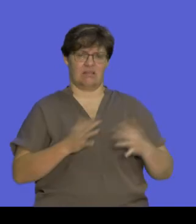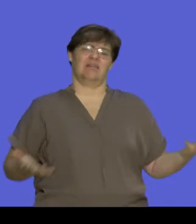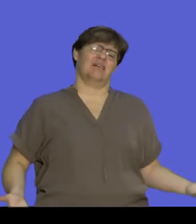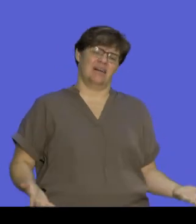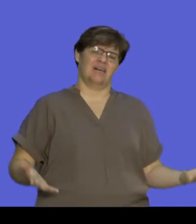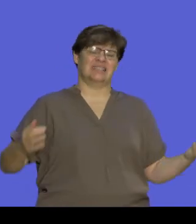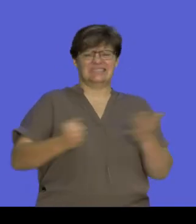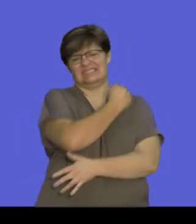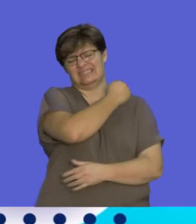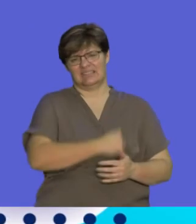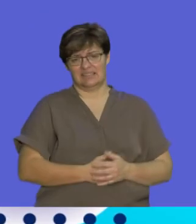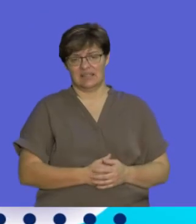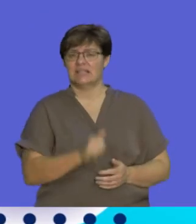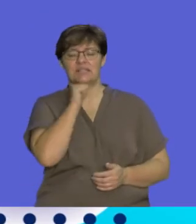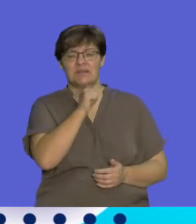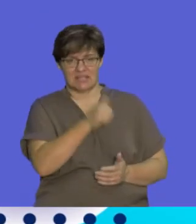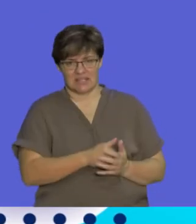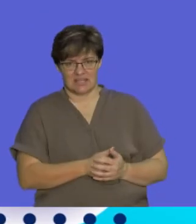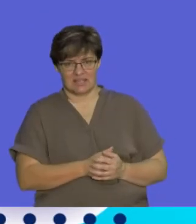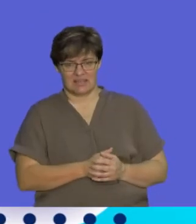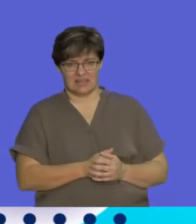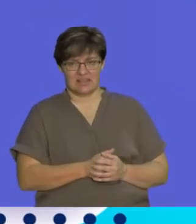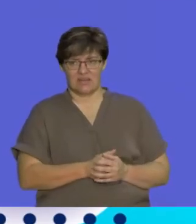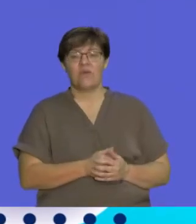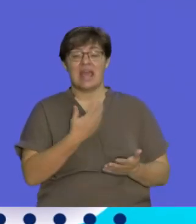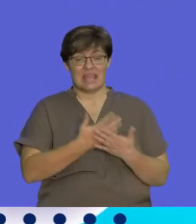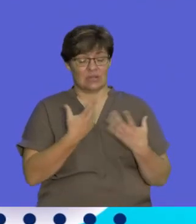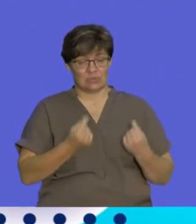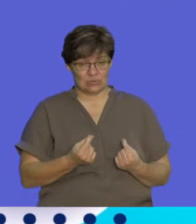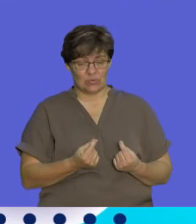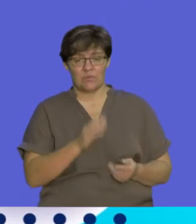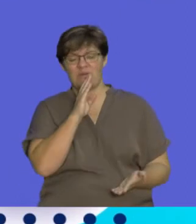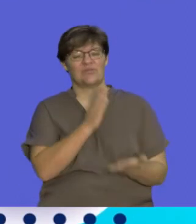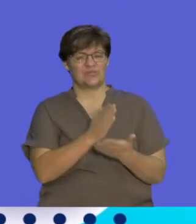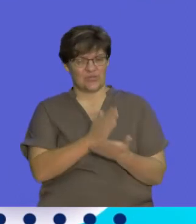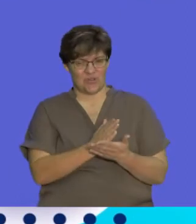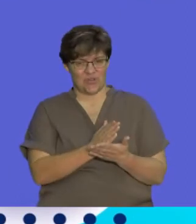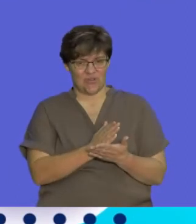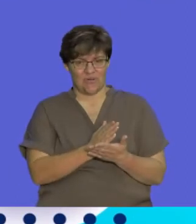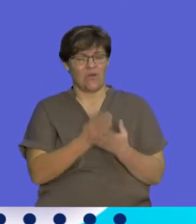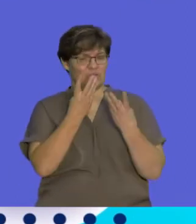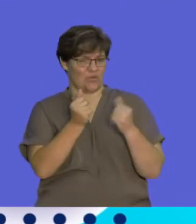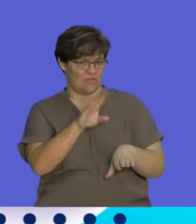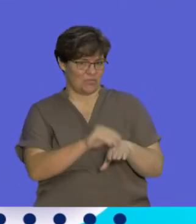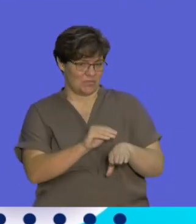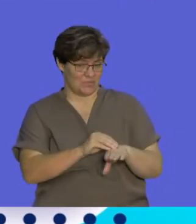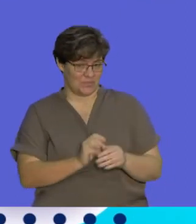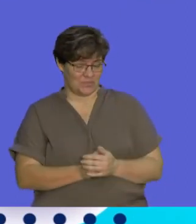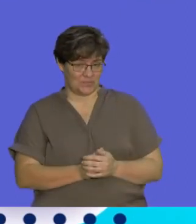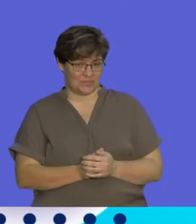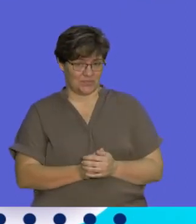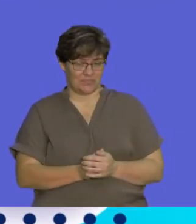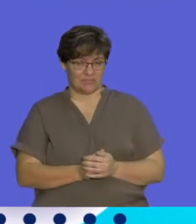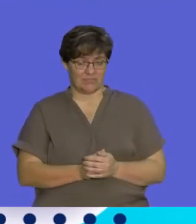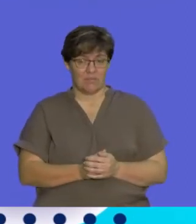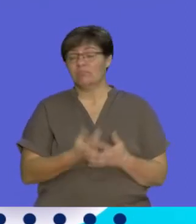pain. But you know what? There's a trick thing that we can do to make sure that we've got it sorted out. And this is what I'm